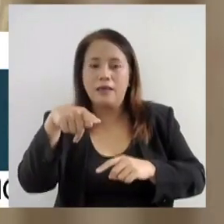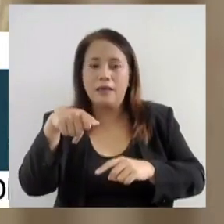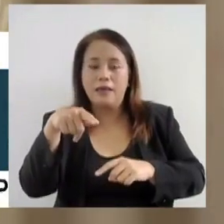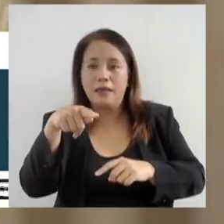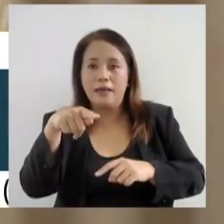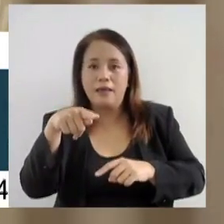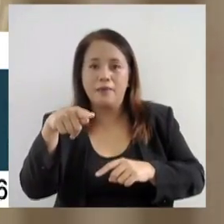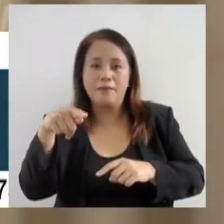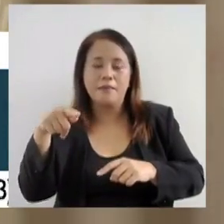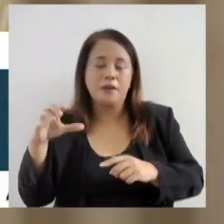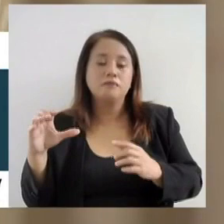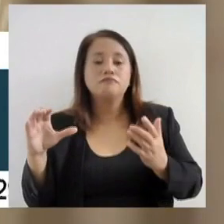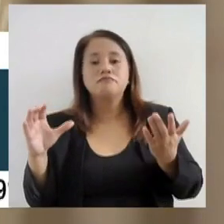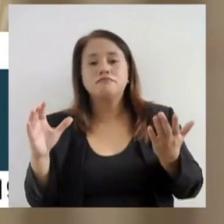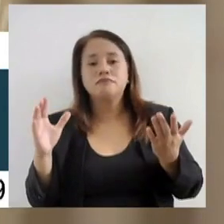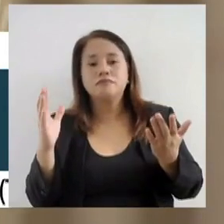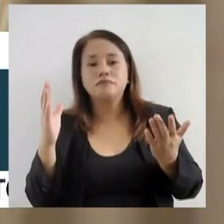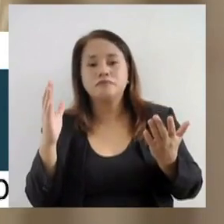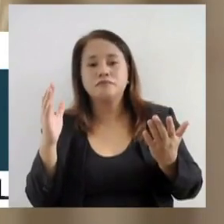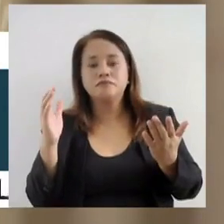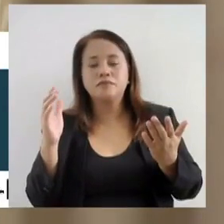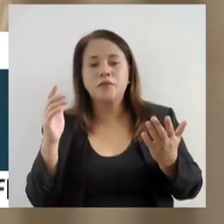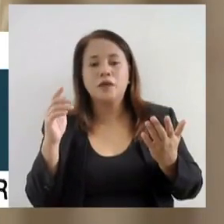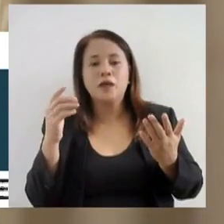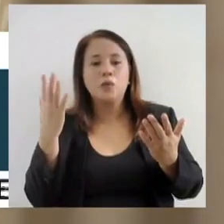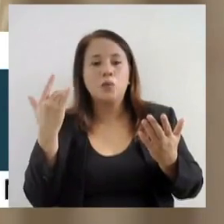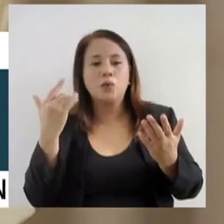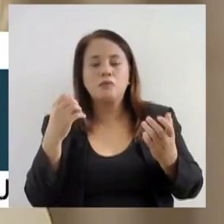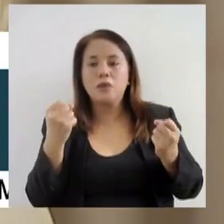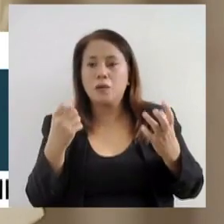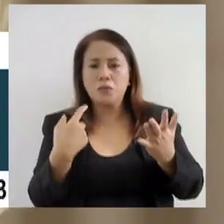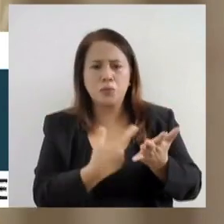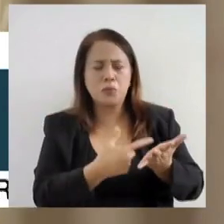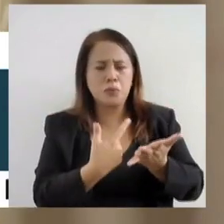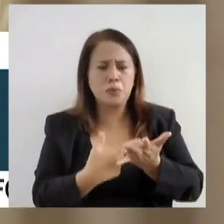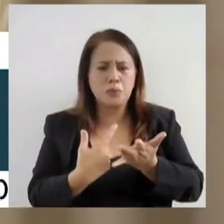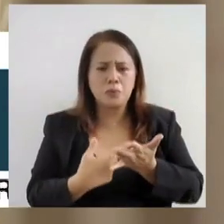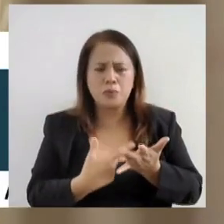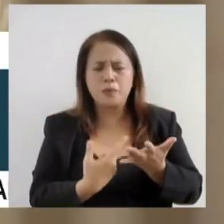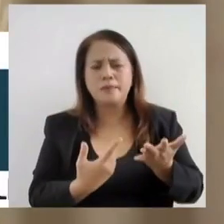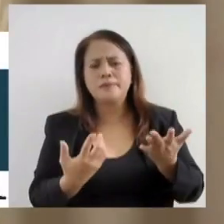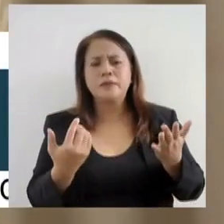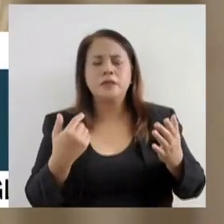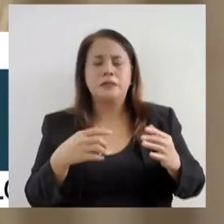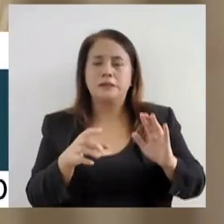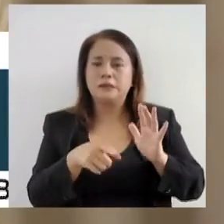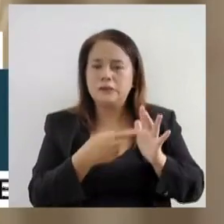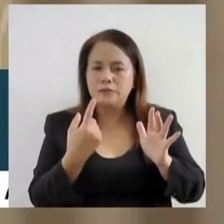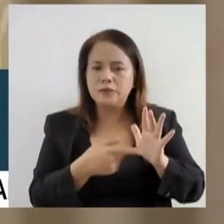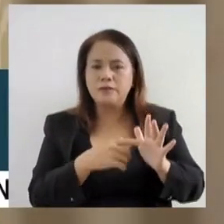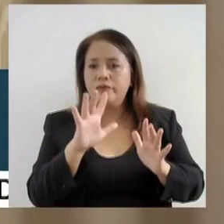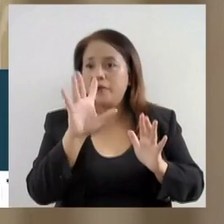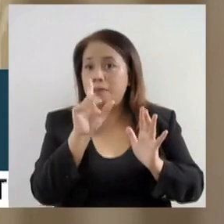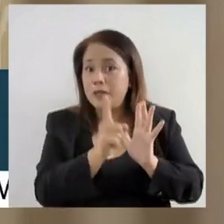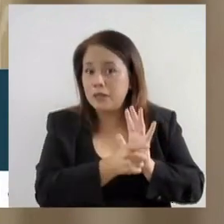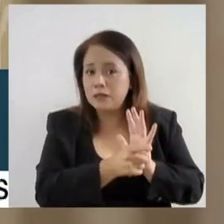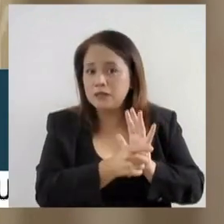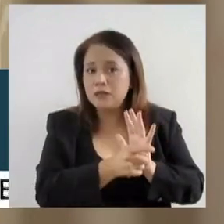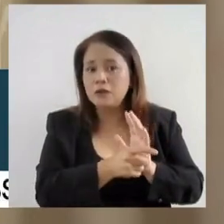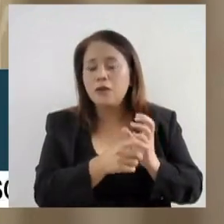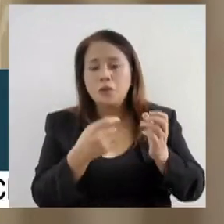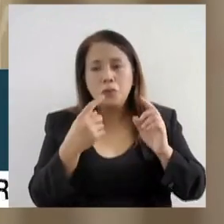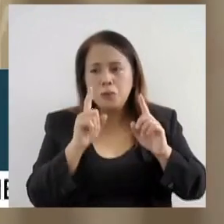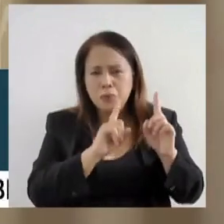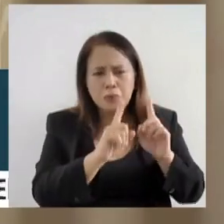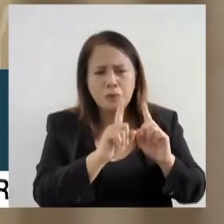at marami talagang napapag-usapan kahit yung kuminsan 5 minutes lang mag-usap kayo, pero